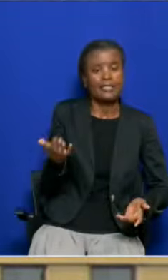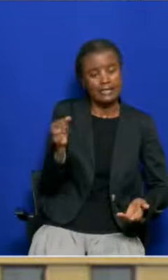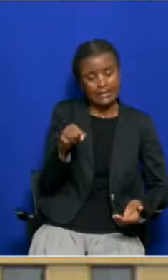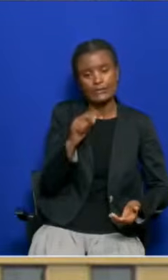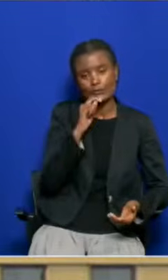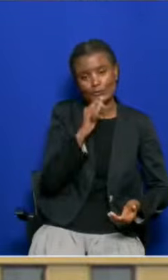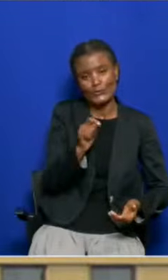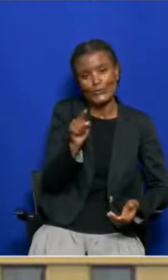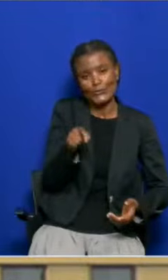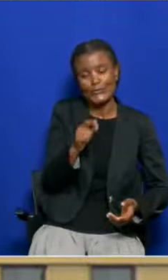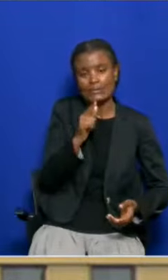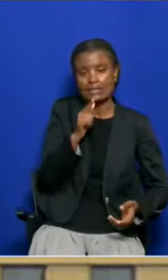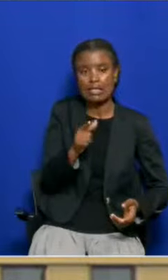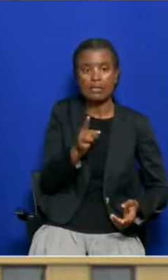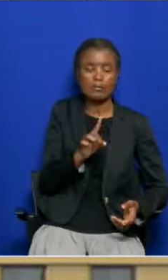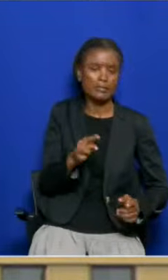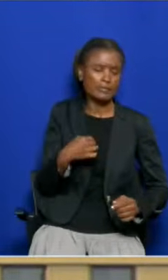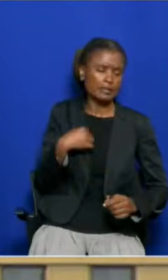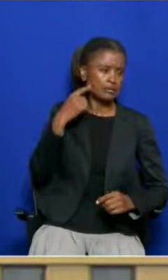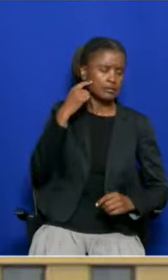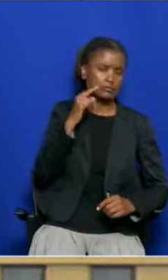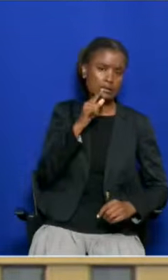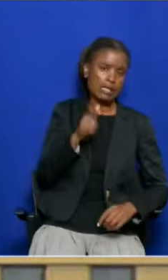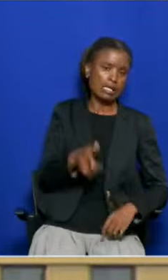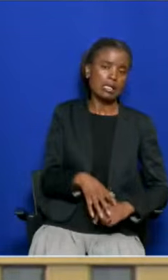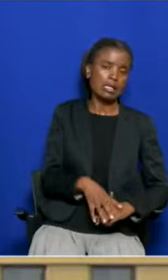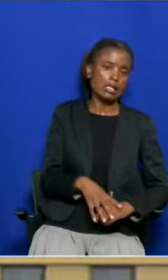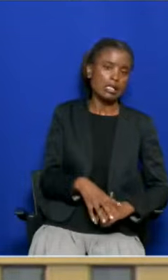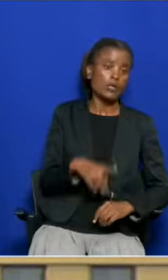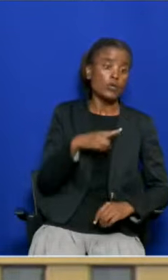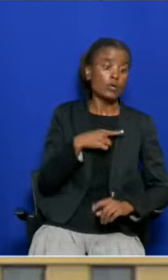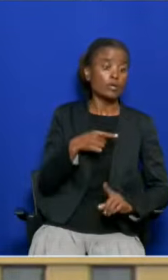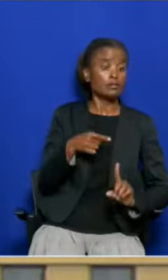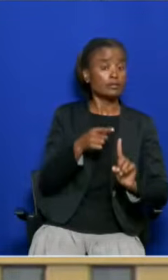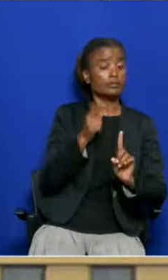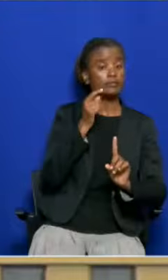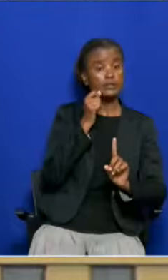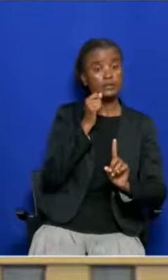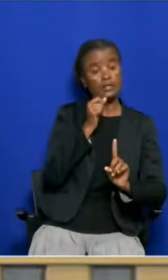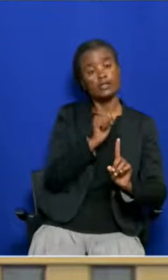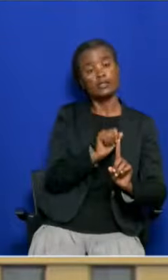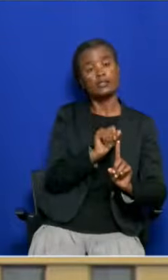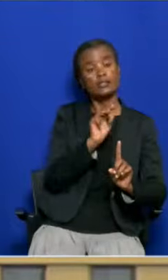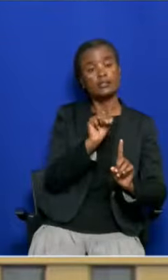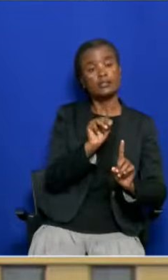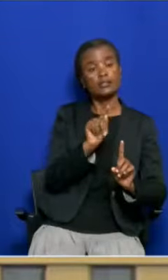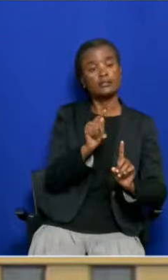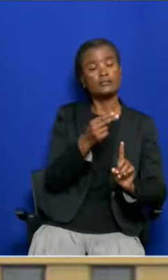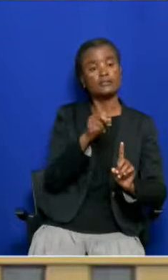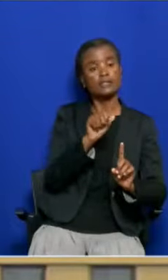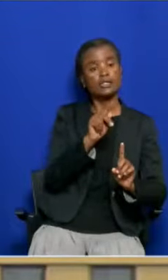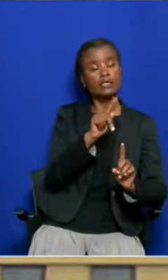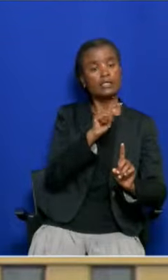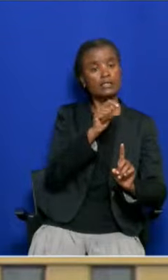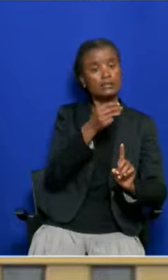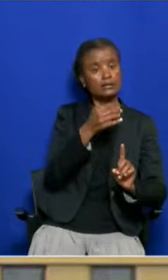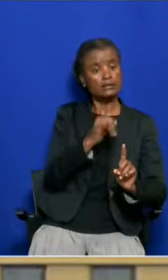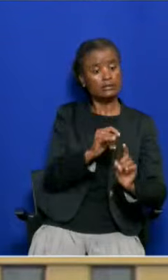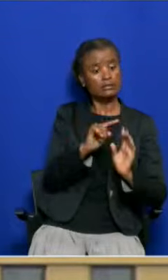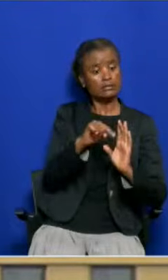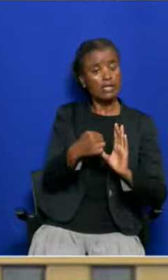now, Mr. Mkhwanazi sent me this, and now he's coming in to